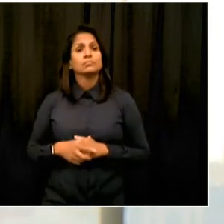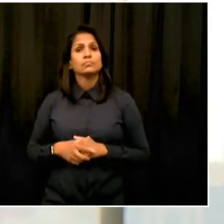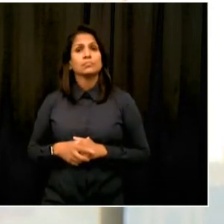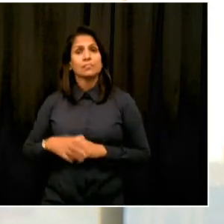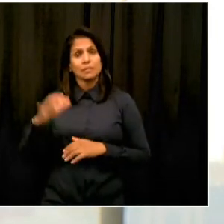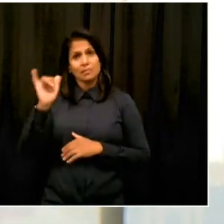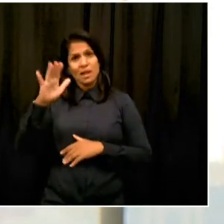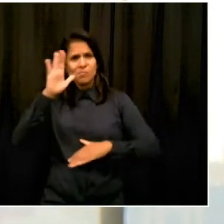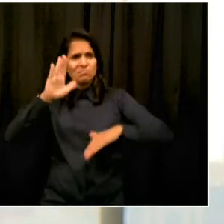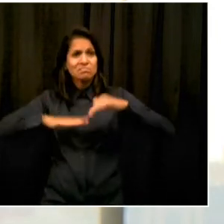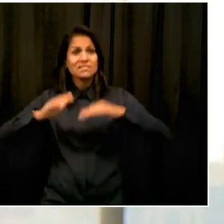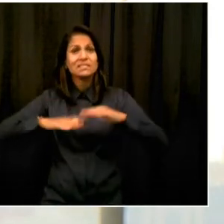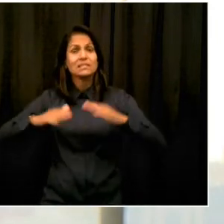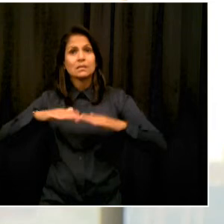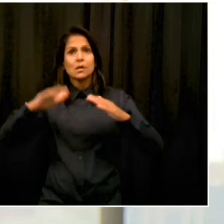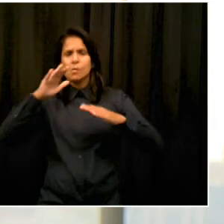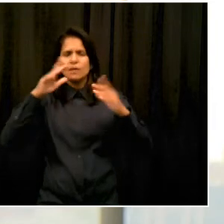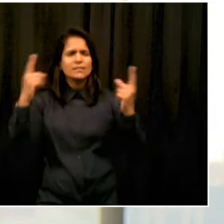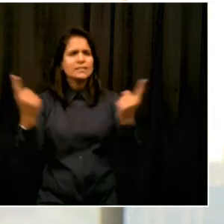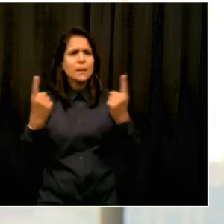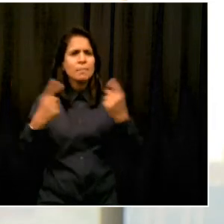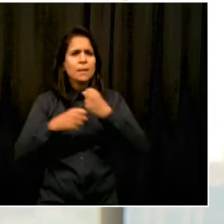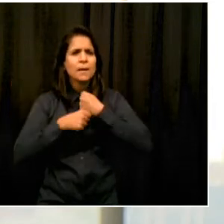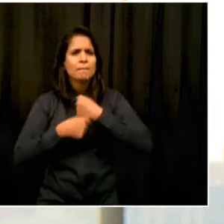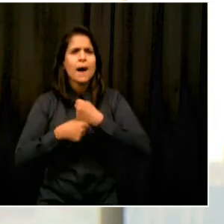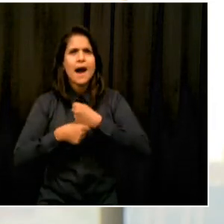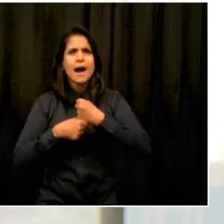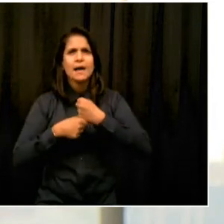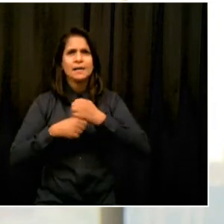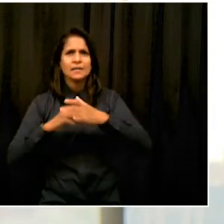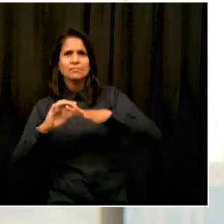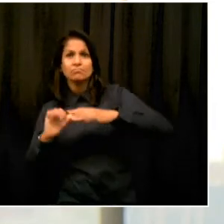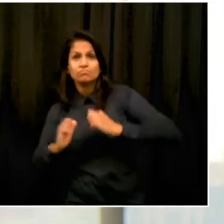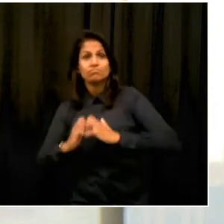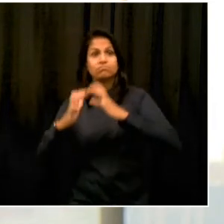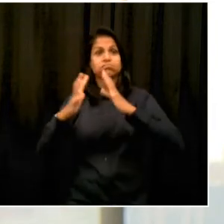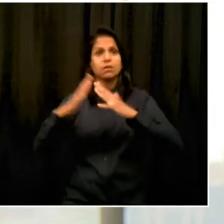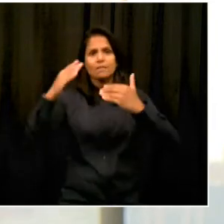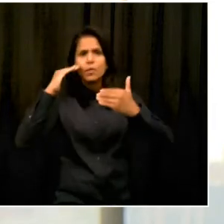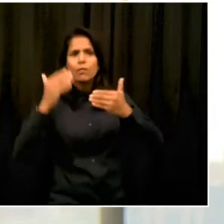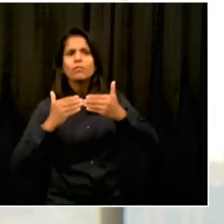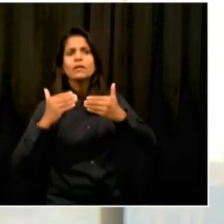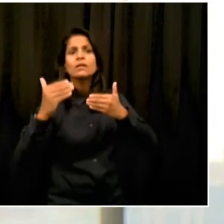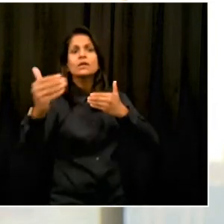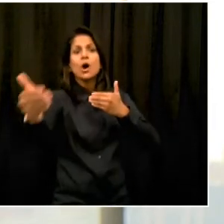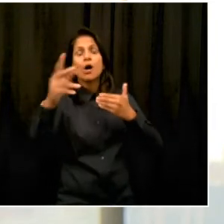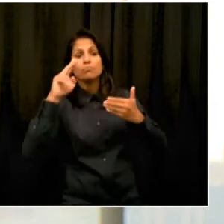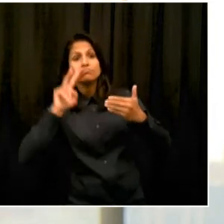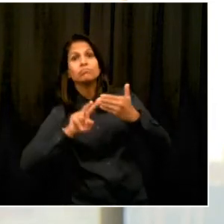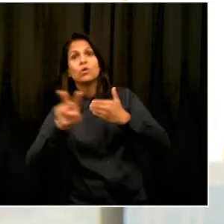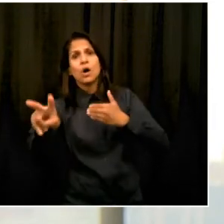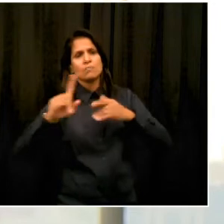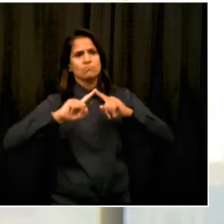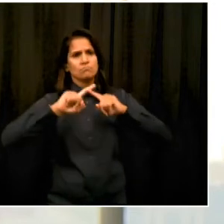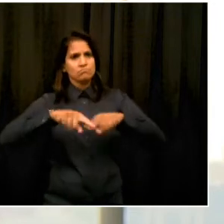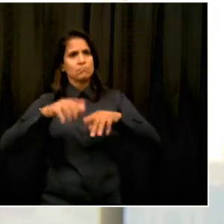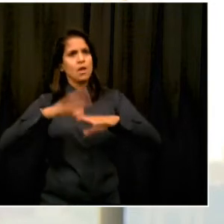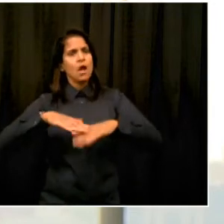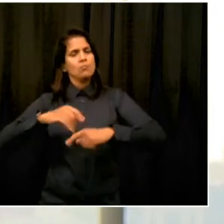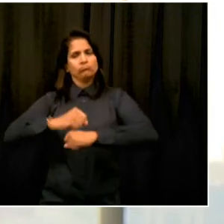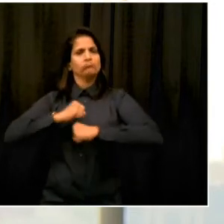And that will build the communication and the trust needed to bring every neighborhood